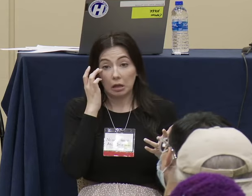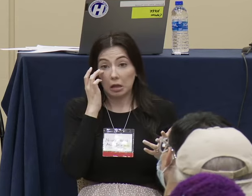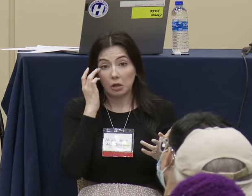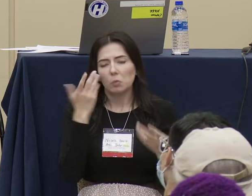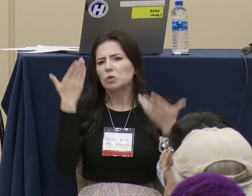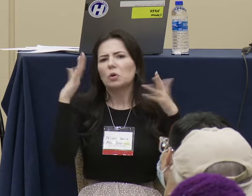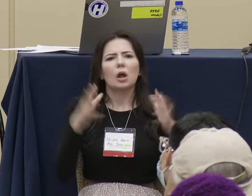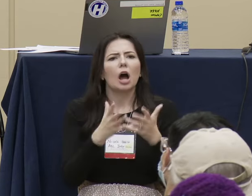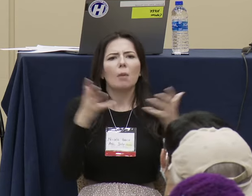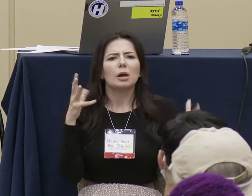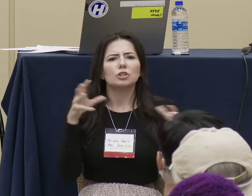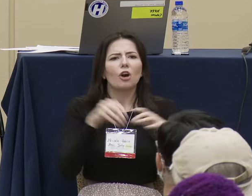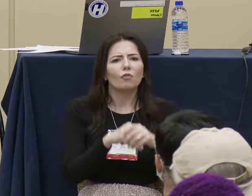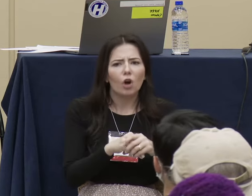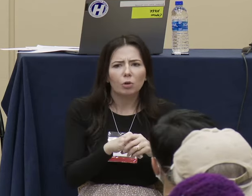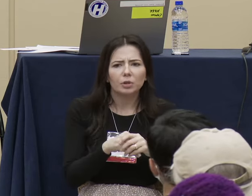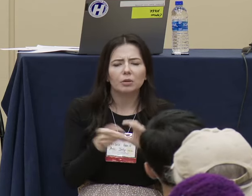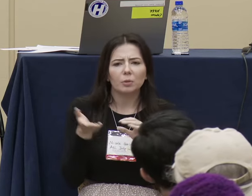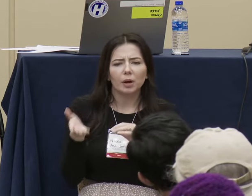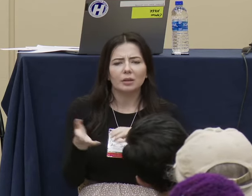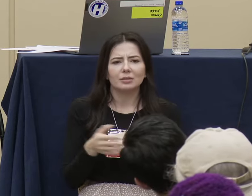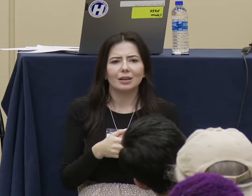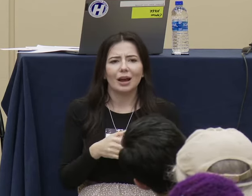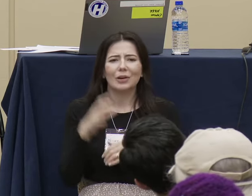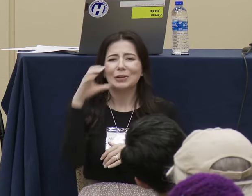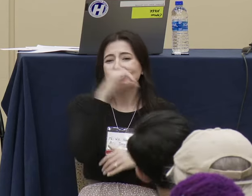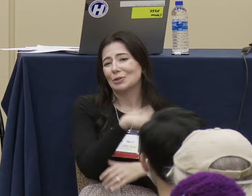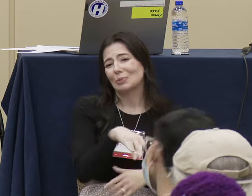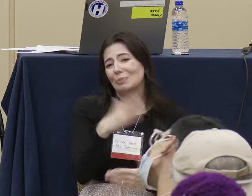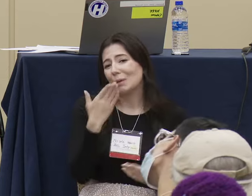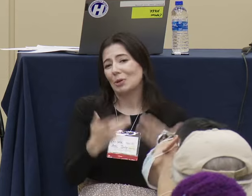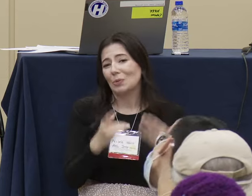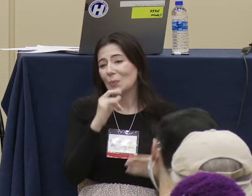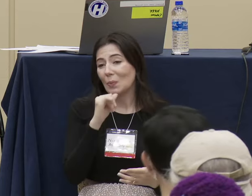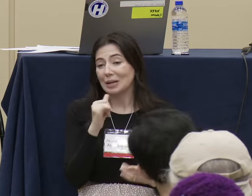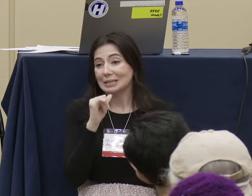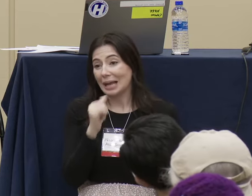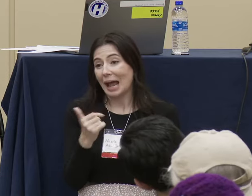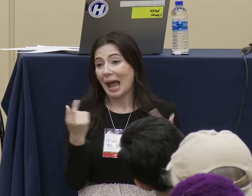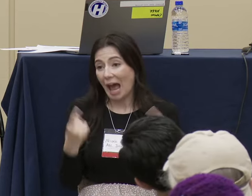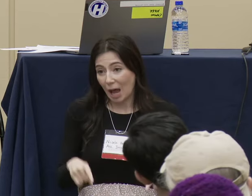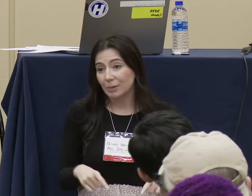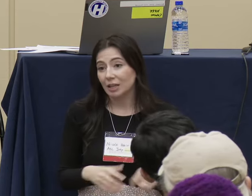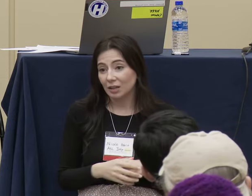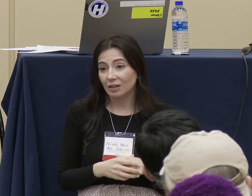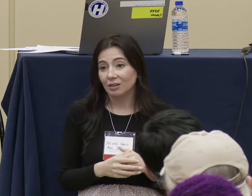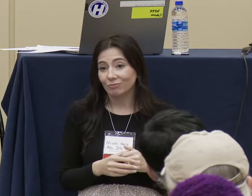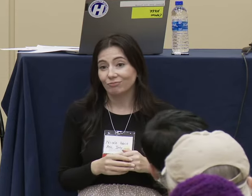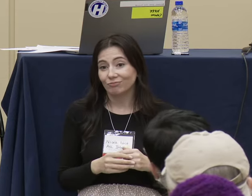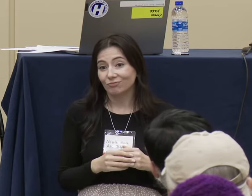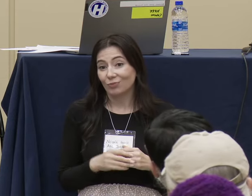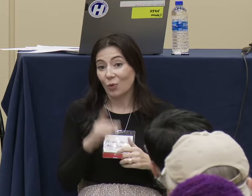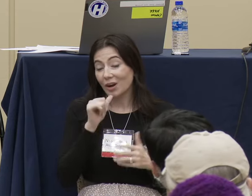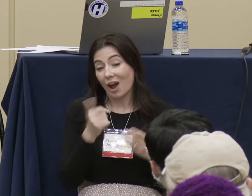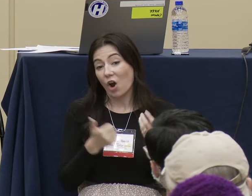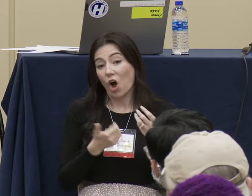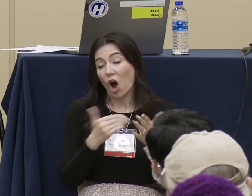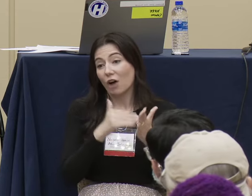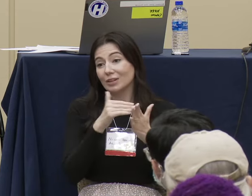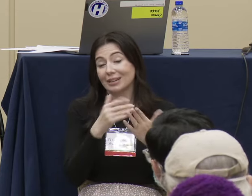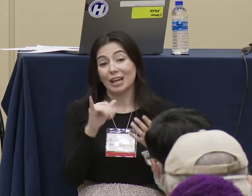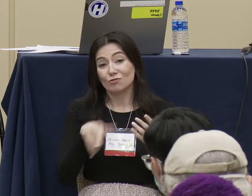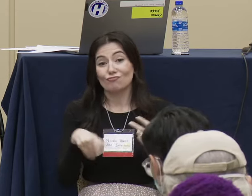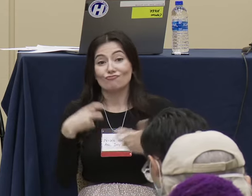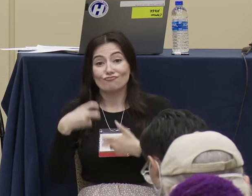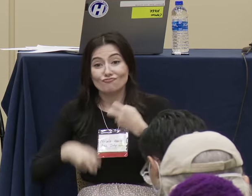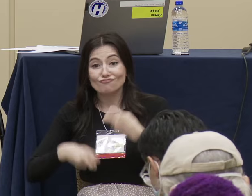much involvement there was, I'm going to assume that maybe it wasn't prominent. And I think that that becomes very problematic because the people who